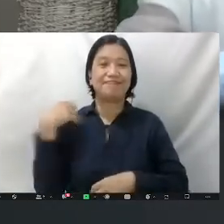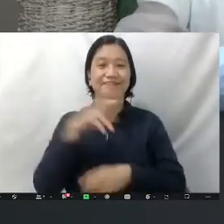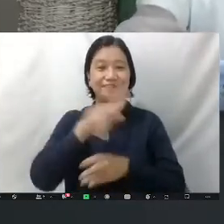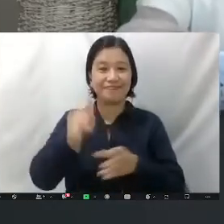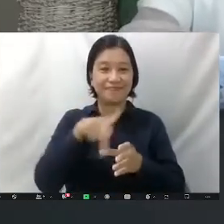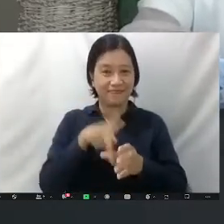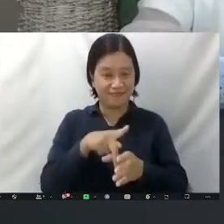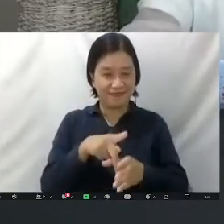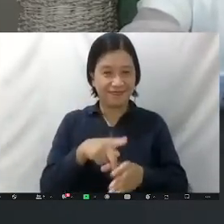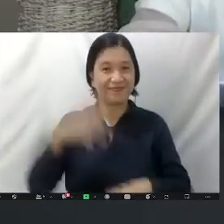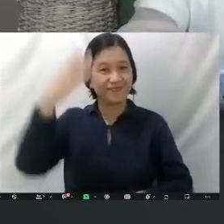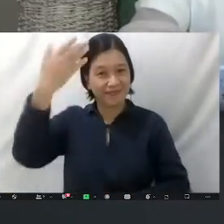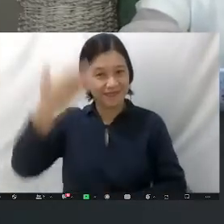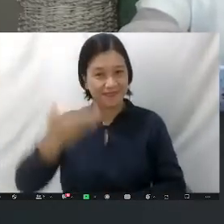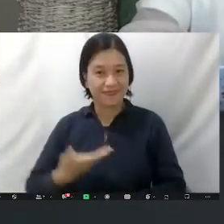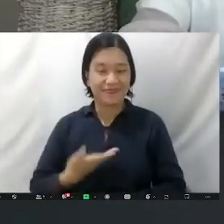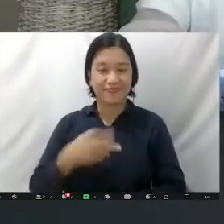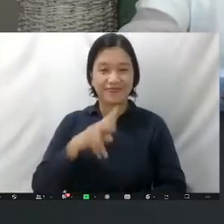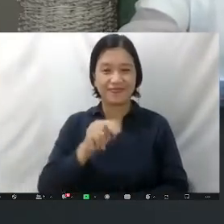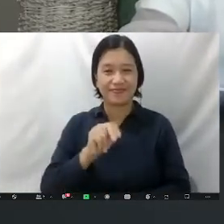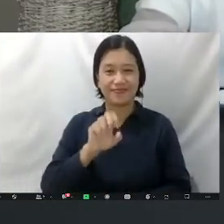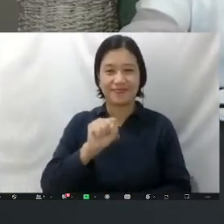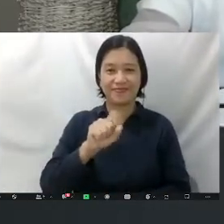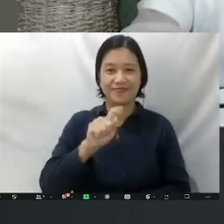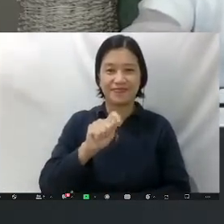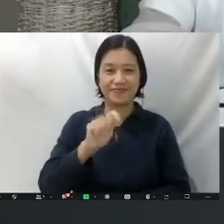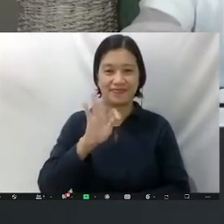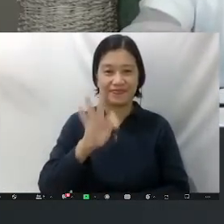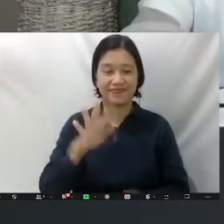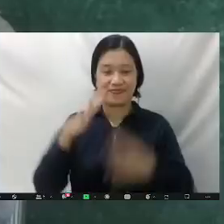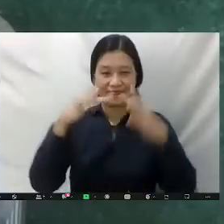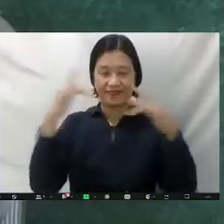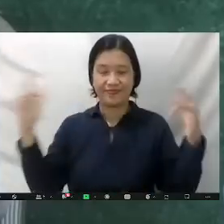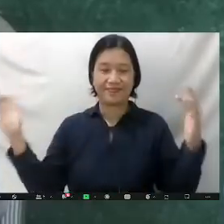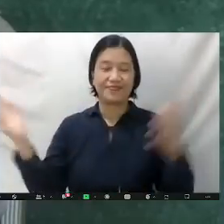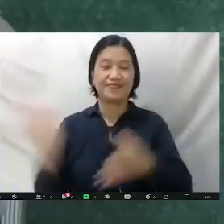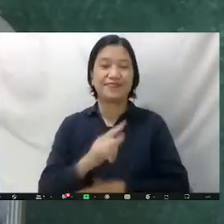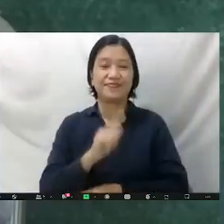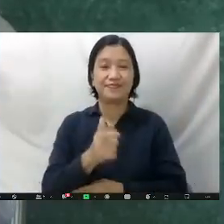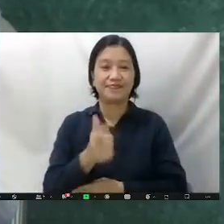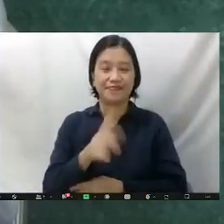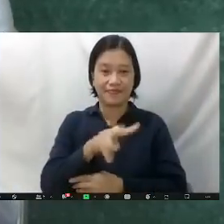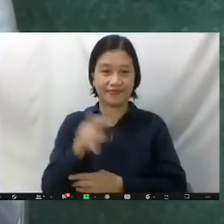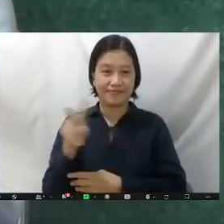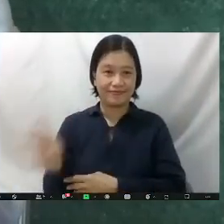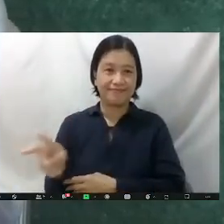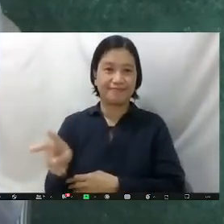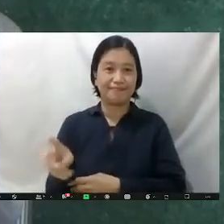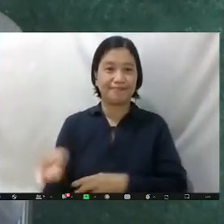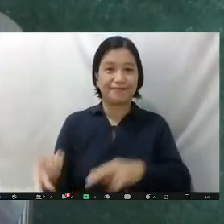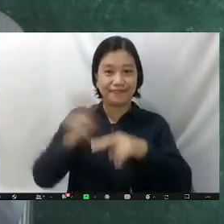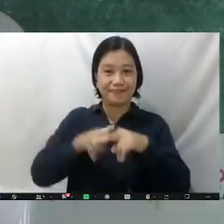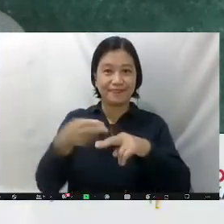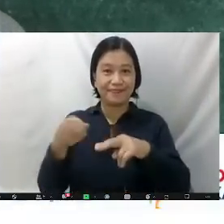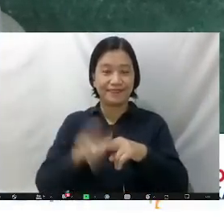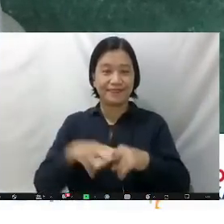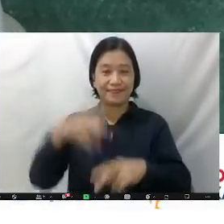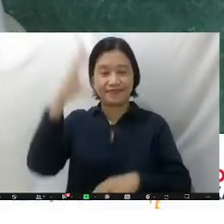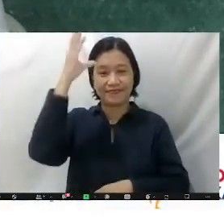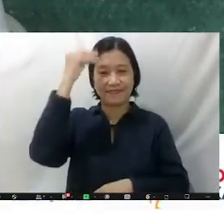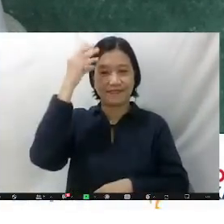to the National Science and Technology Fair 2022, with the theme Expanding the Horizon, Futures of